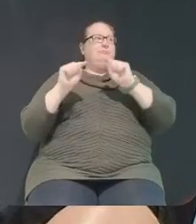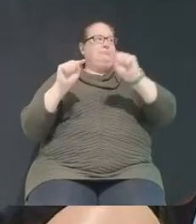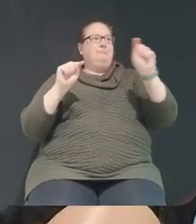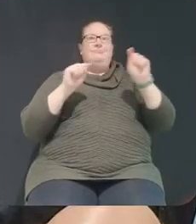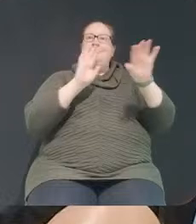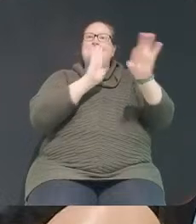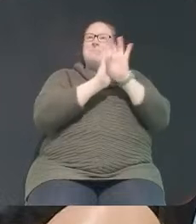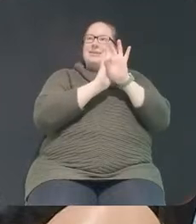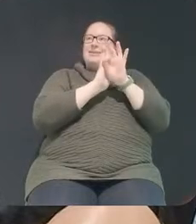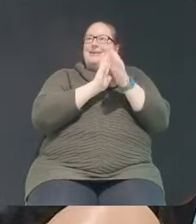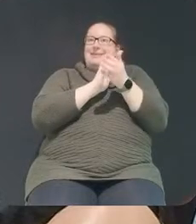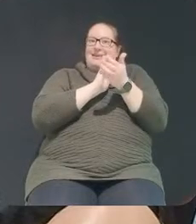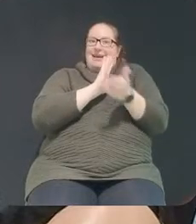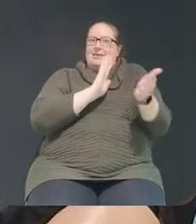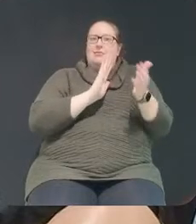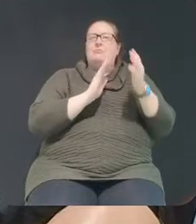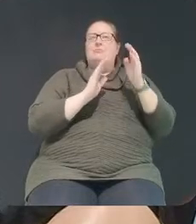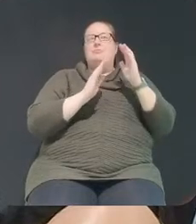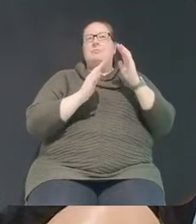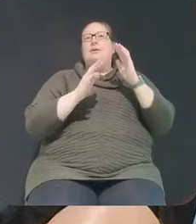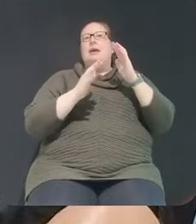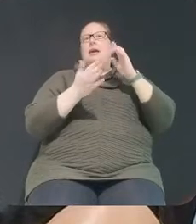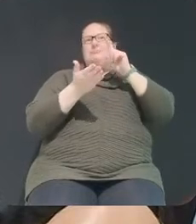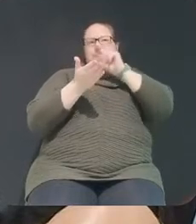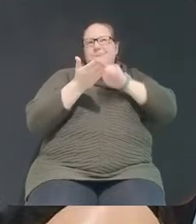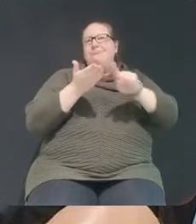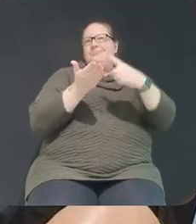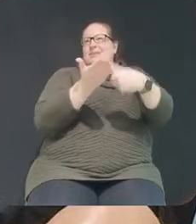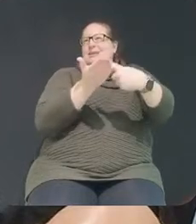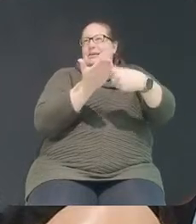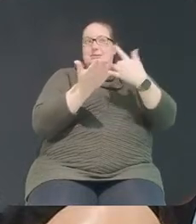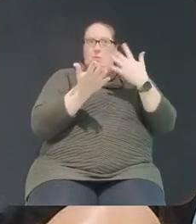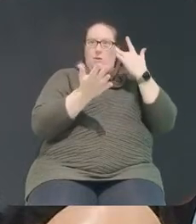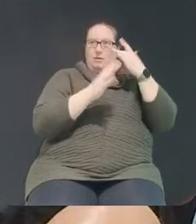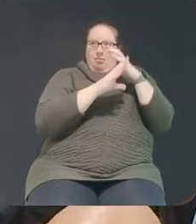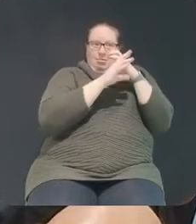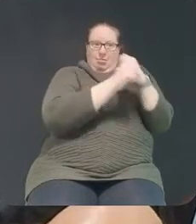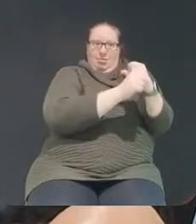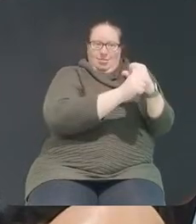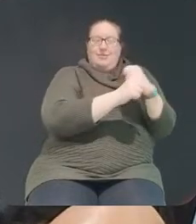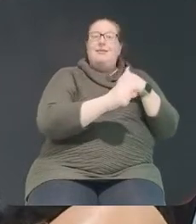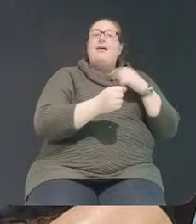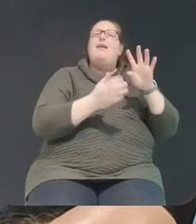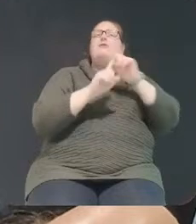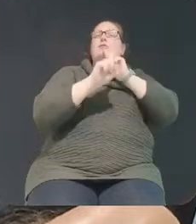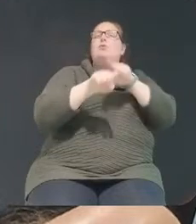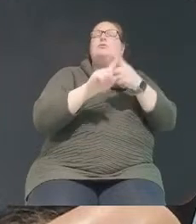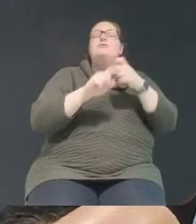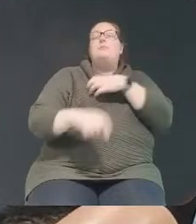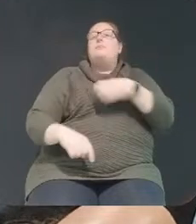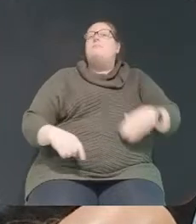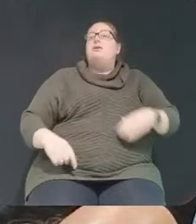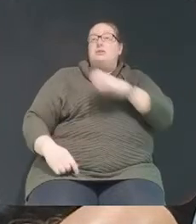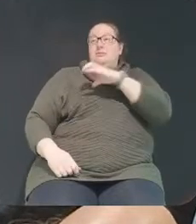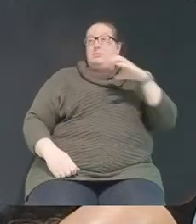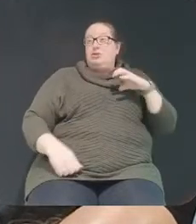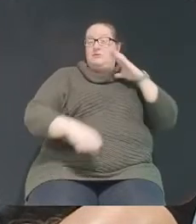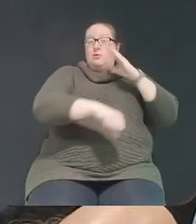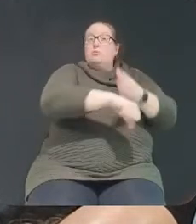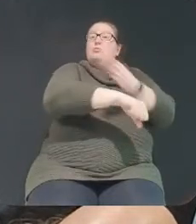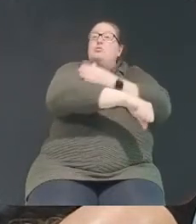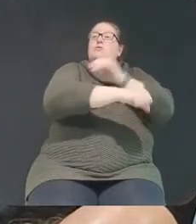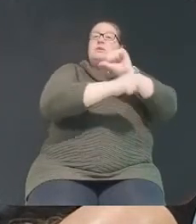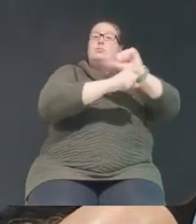set of items and explore why we are drawn to it. I came across reports from the Mayor's Commission for Improved Employment